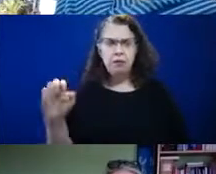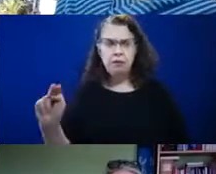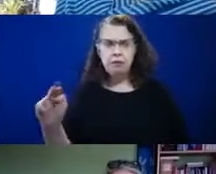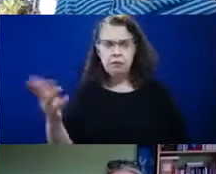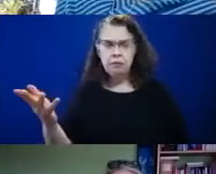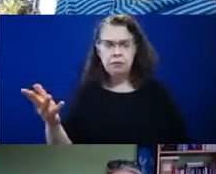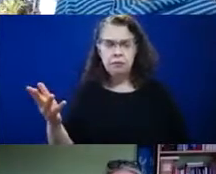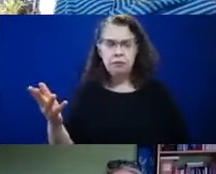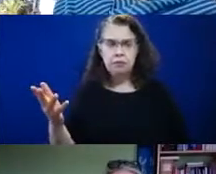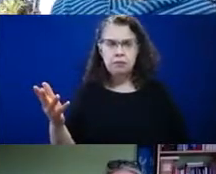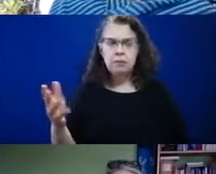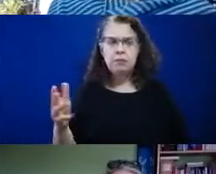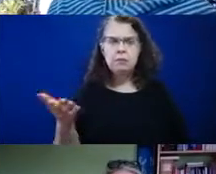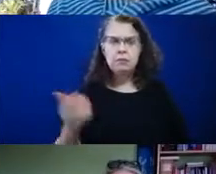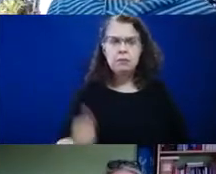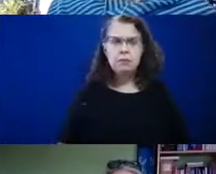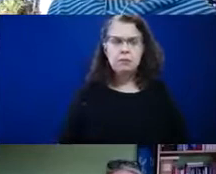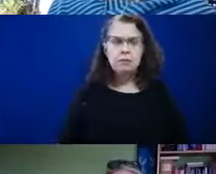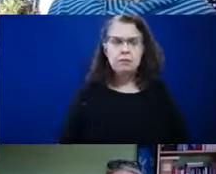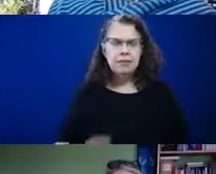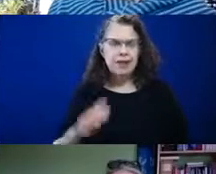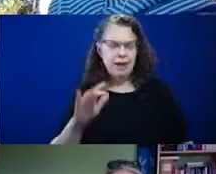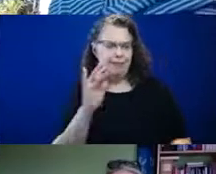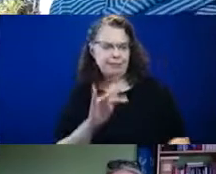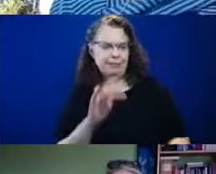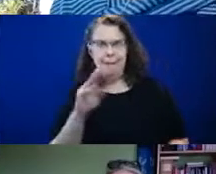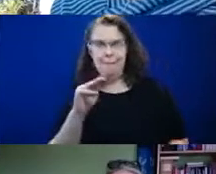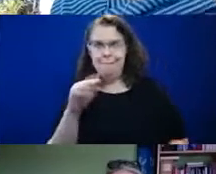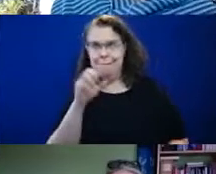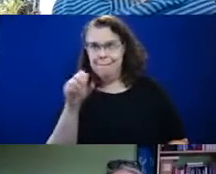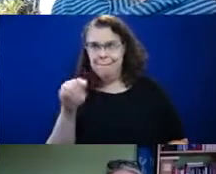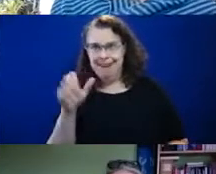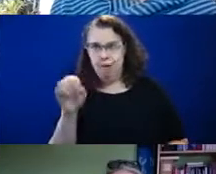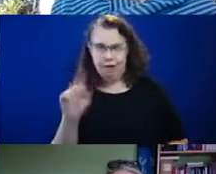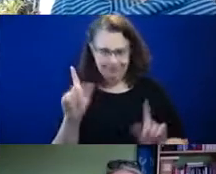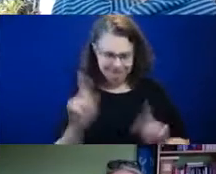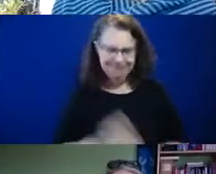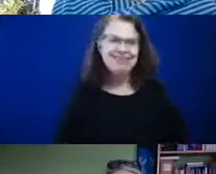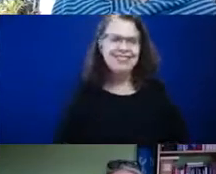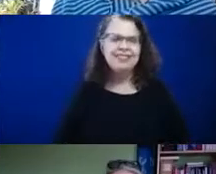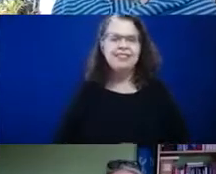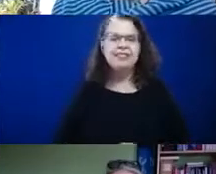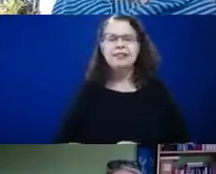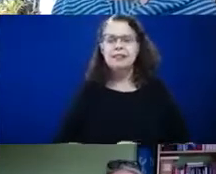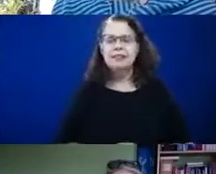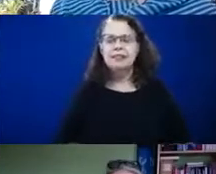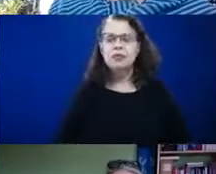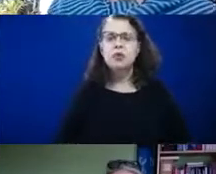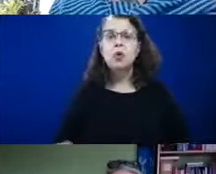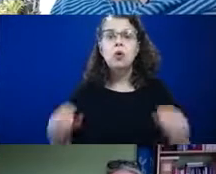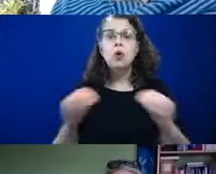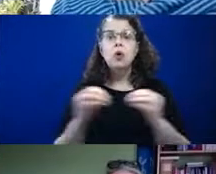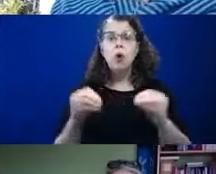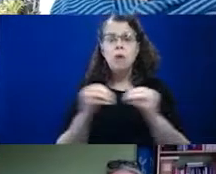Go right ahead, Maureen. Just unmuting here. Okay. So I increasingly am focused on